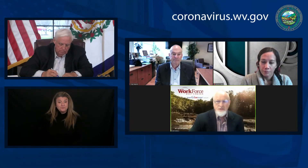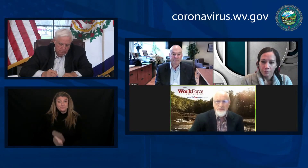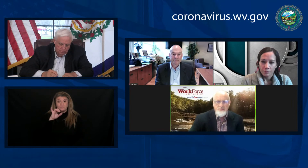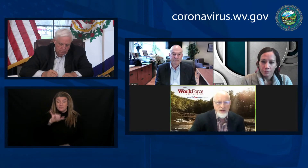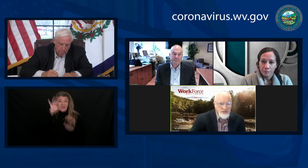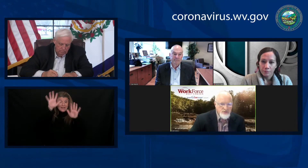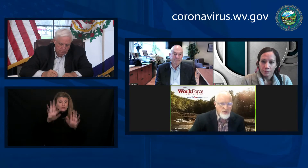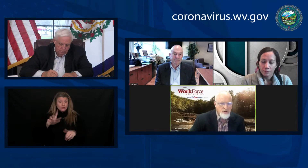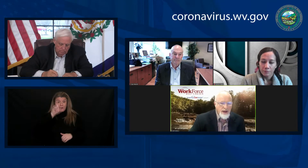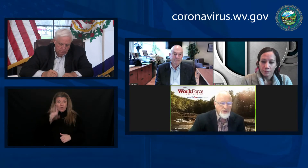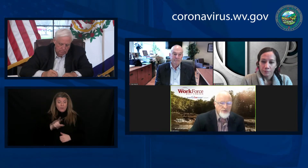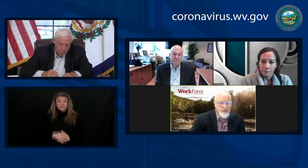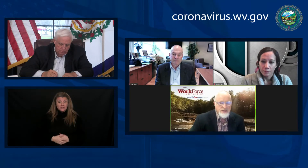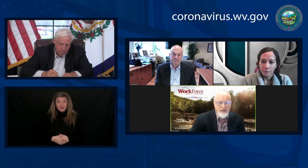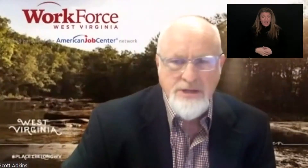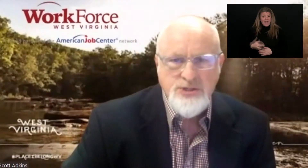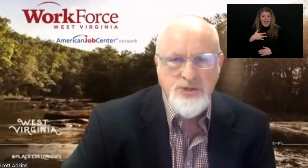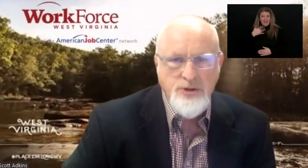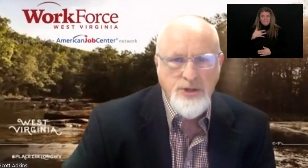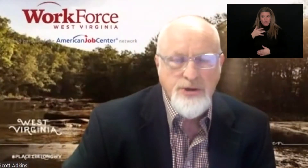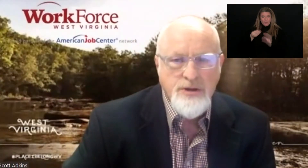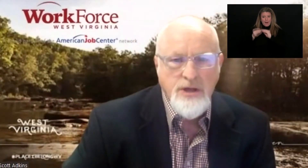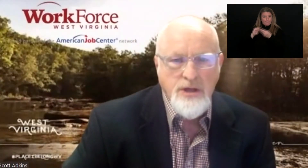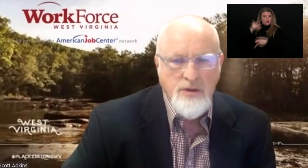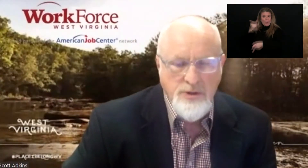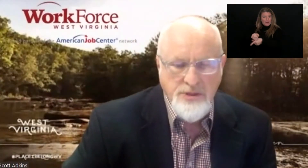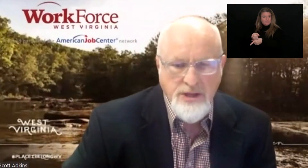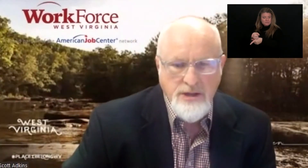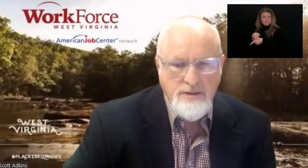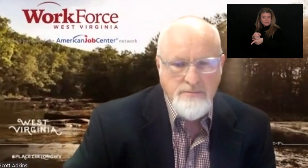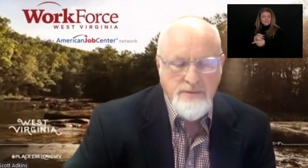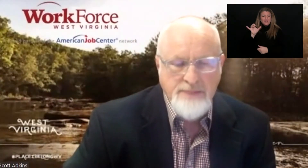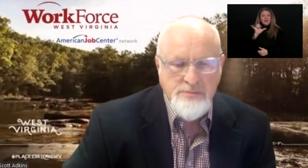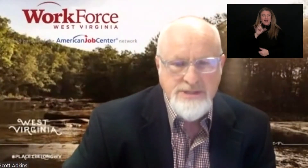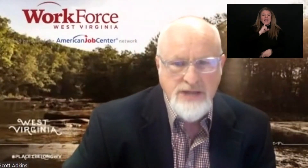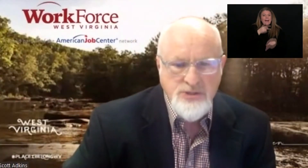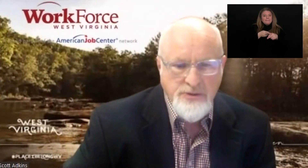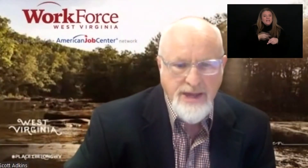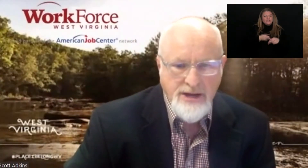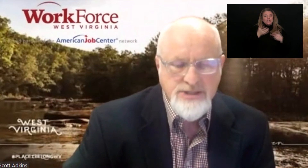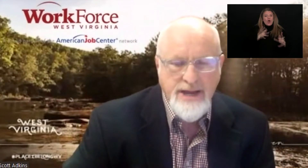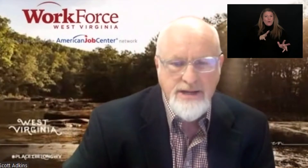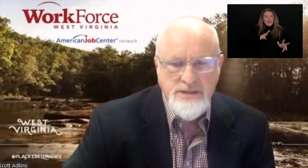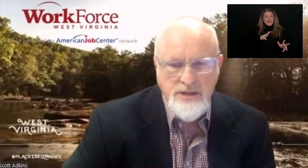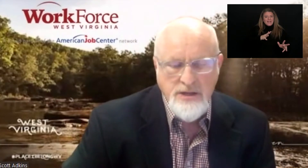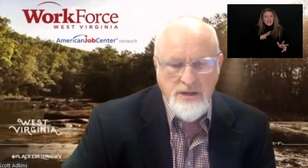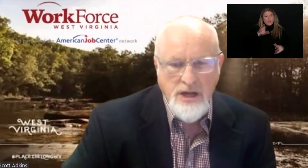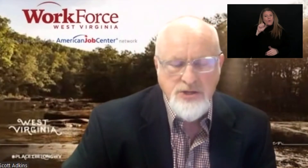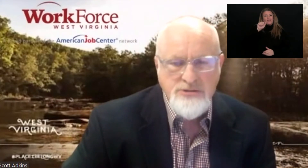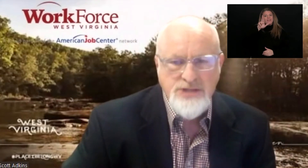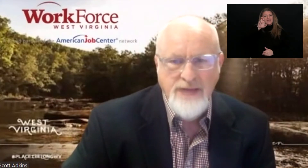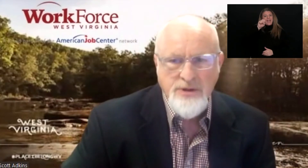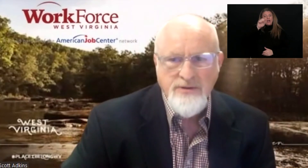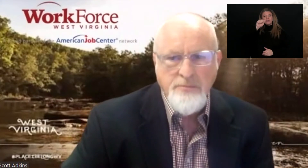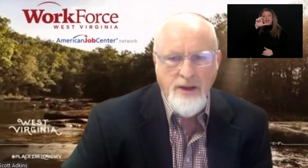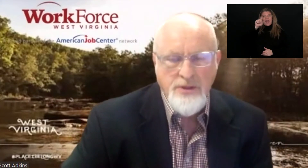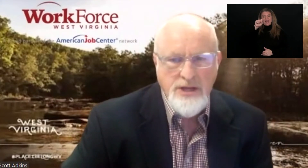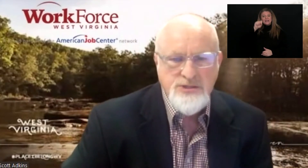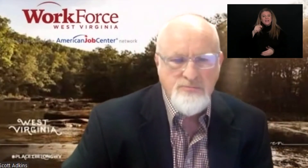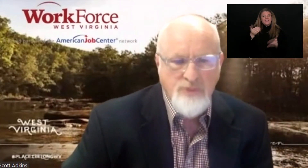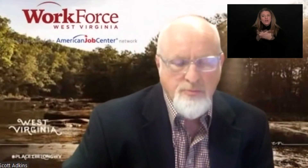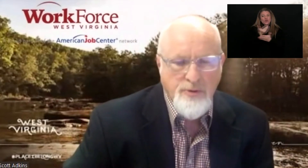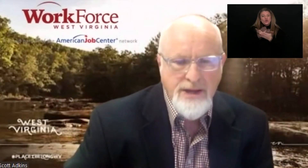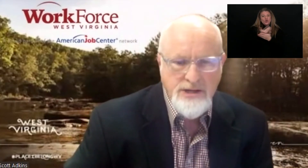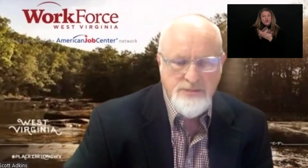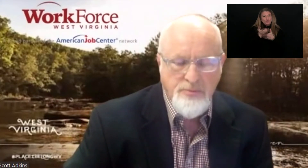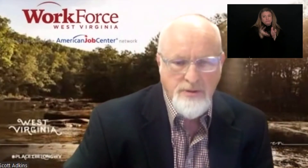do think the findings are accurate. As I mentioned earlier, with the implementation of the CARES Act, a new segment of our